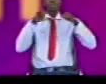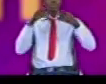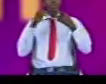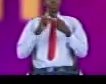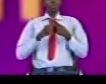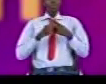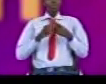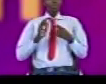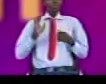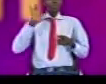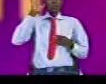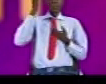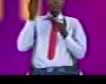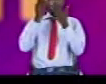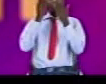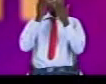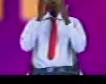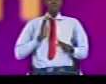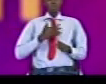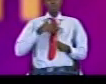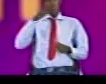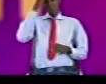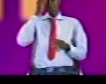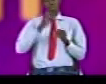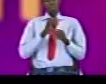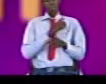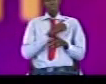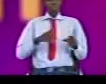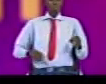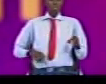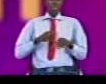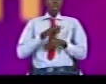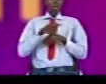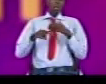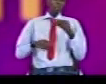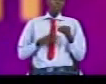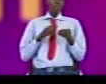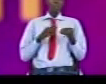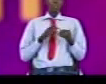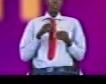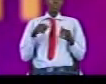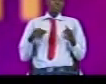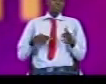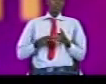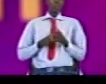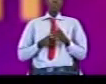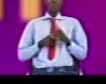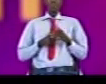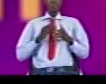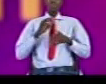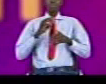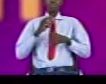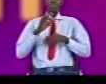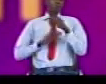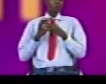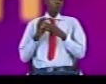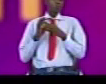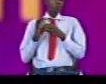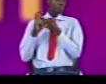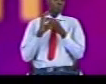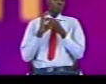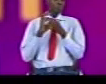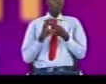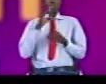Lord, about globalization of evangelism, reaching out globally through